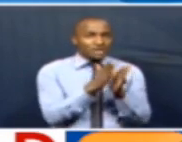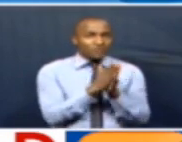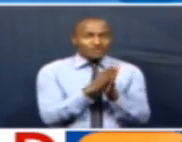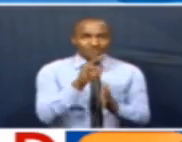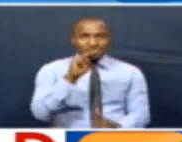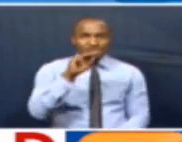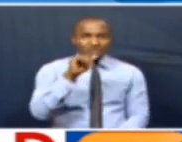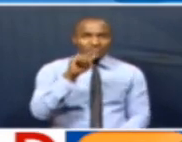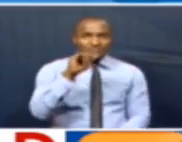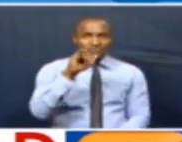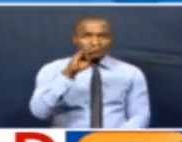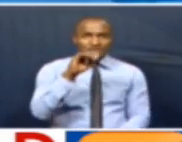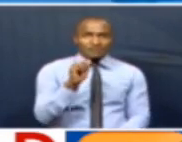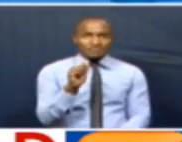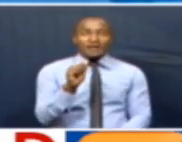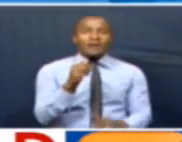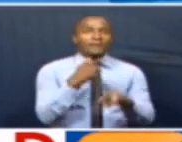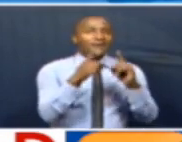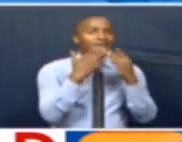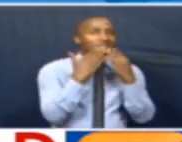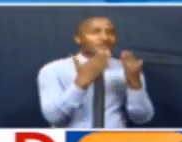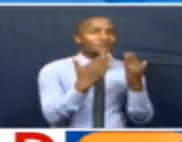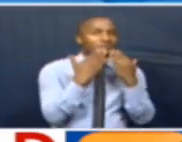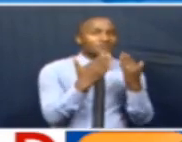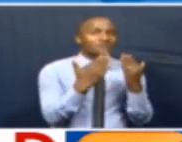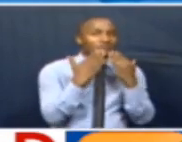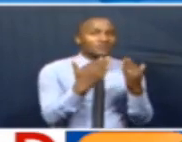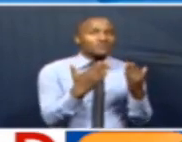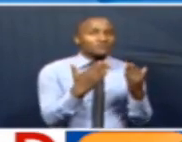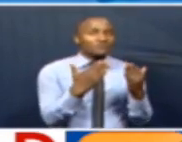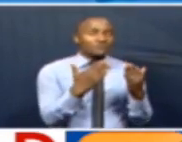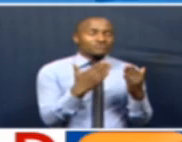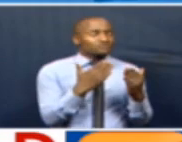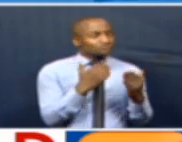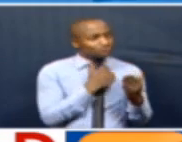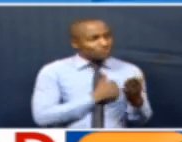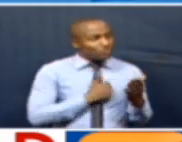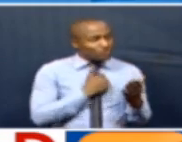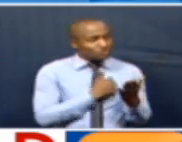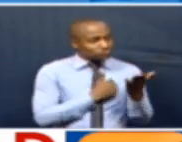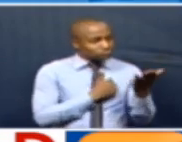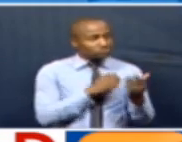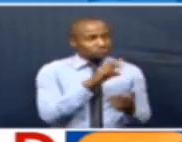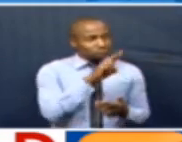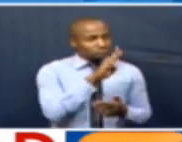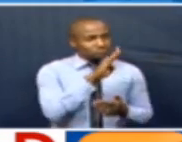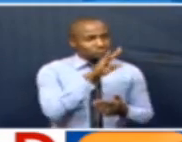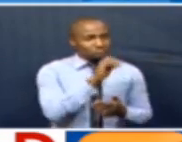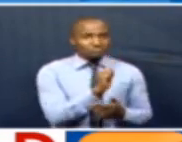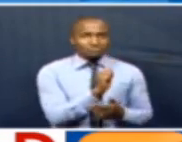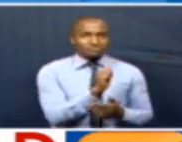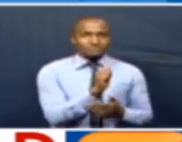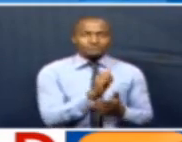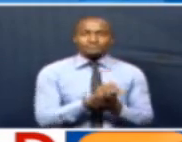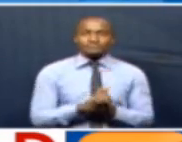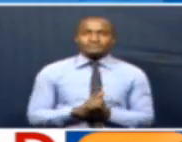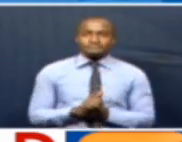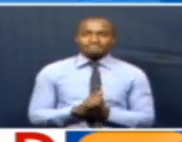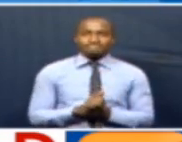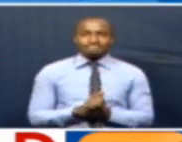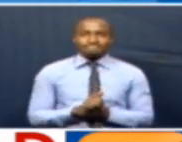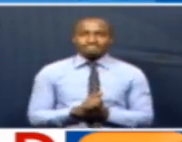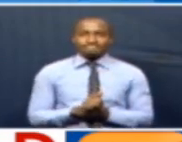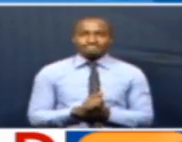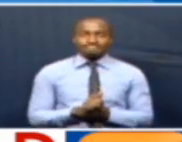in incarceration. But thank you so much. Thank you so much. And our condolences to you, Charles Rubia.